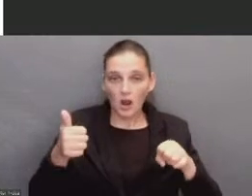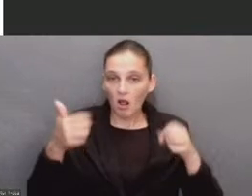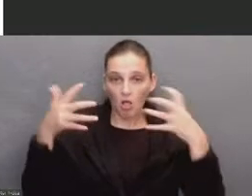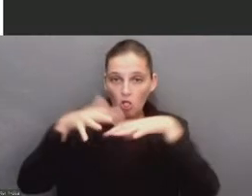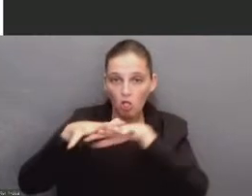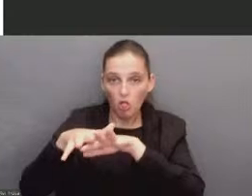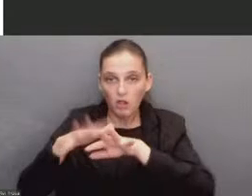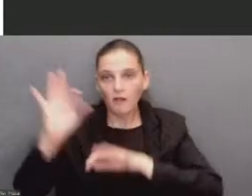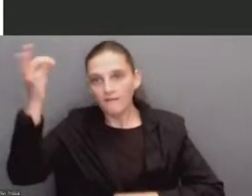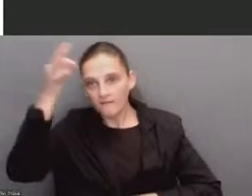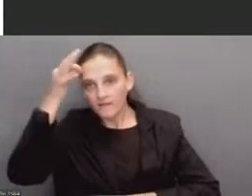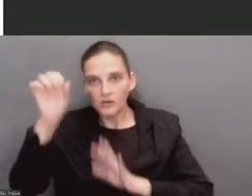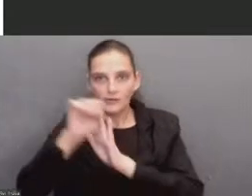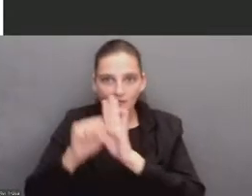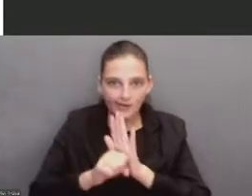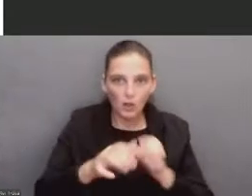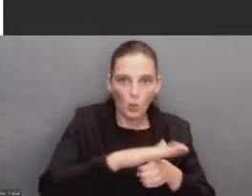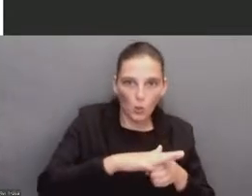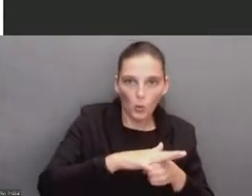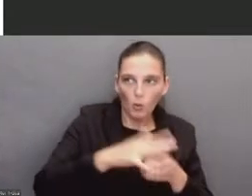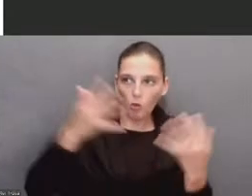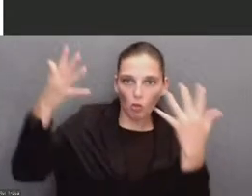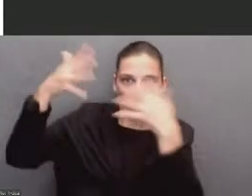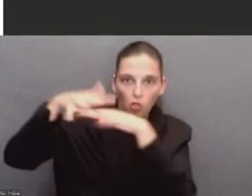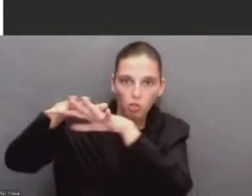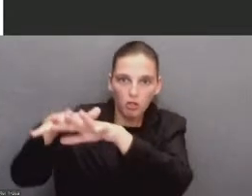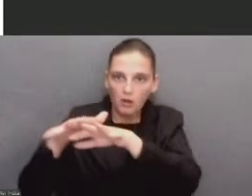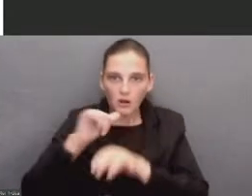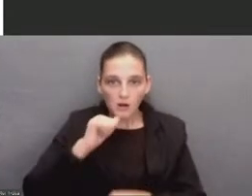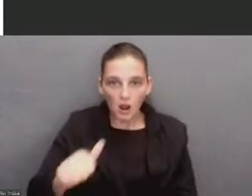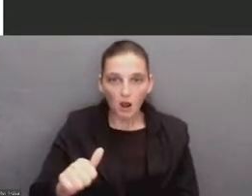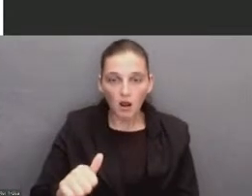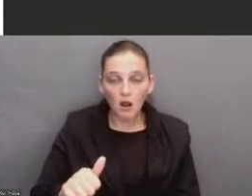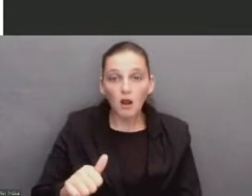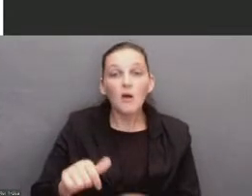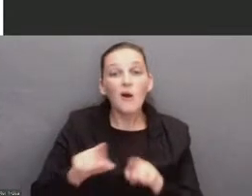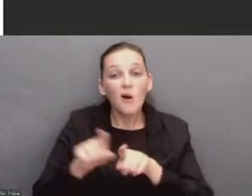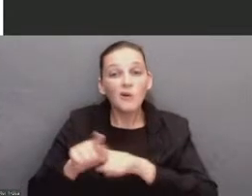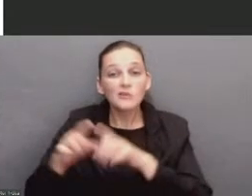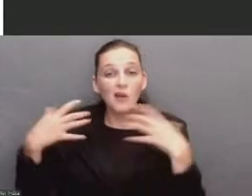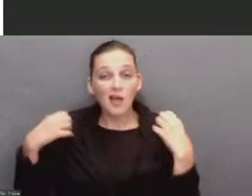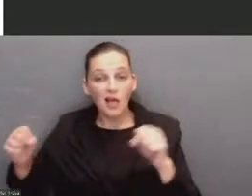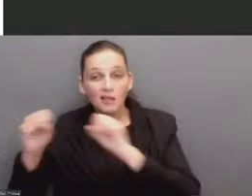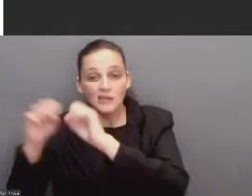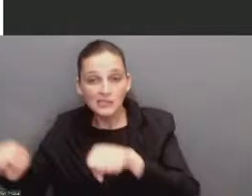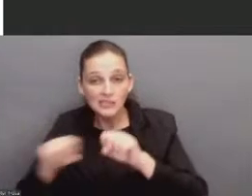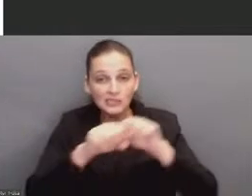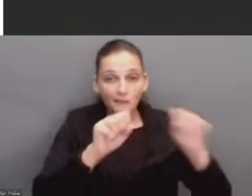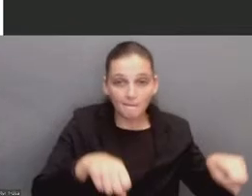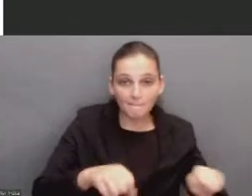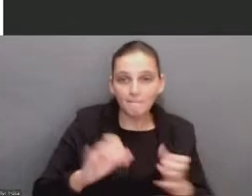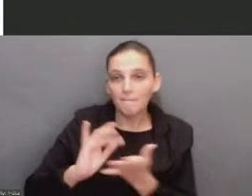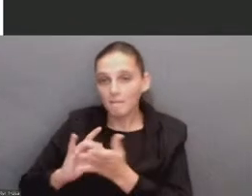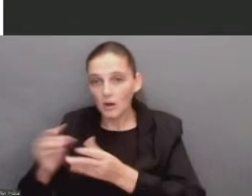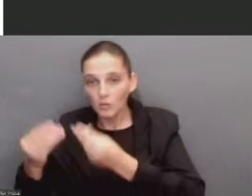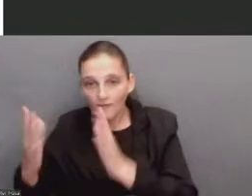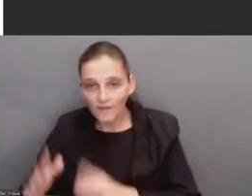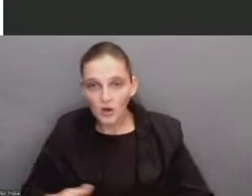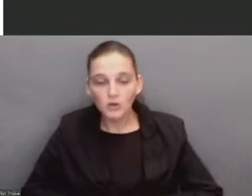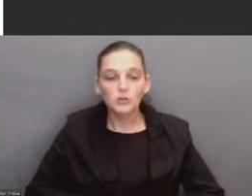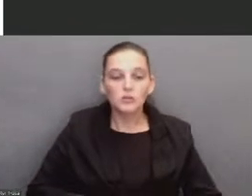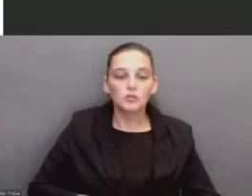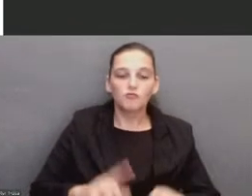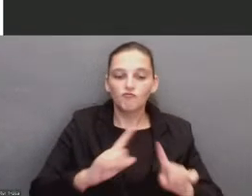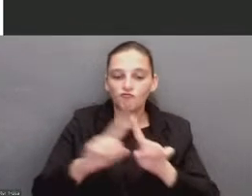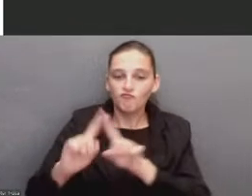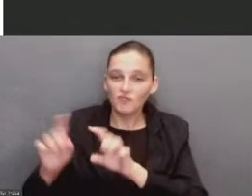federal governments at all levels of government, but also between health systems, medical providers, and public health data systems. And